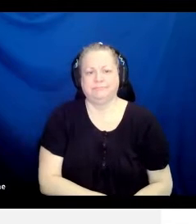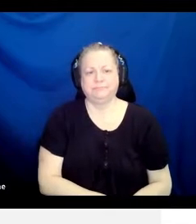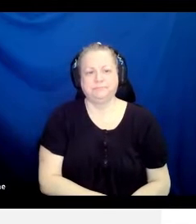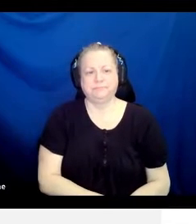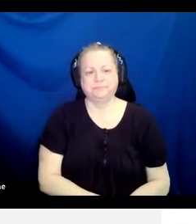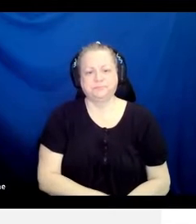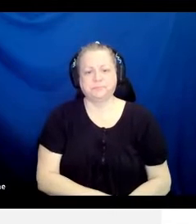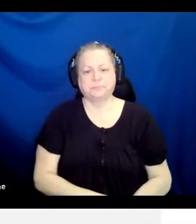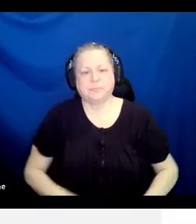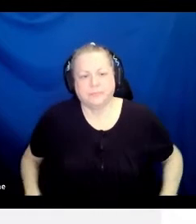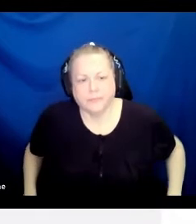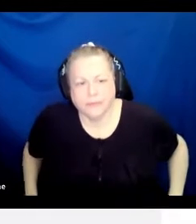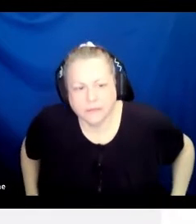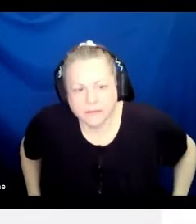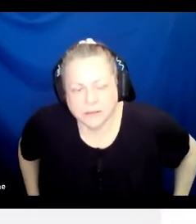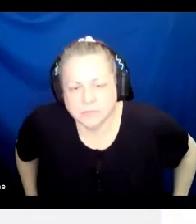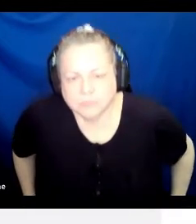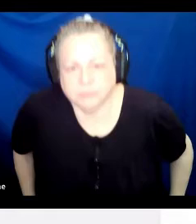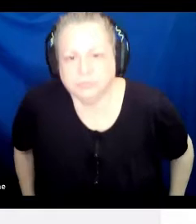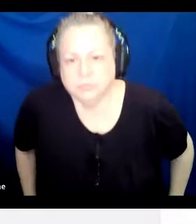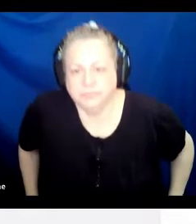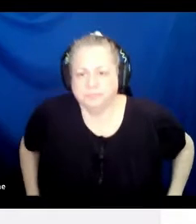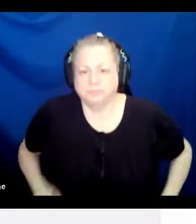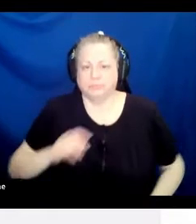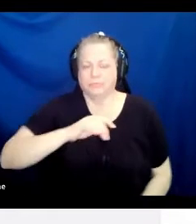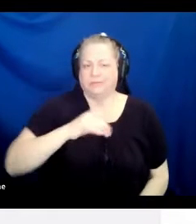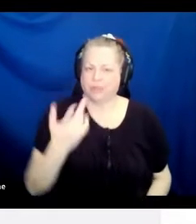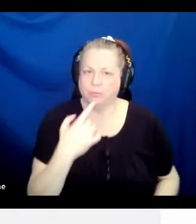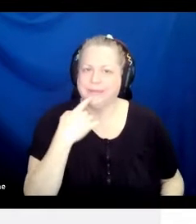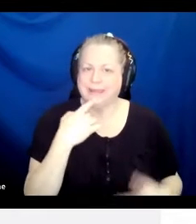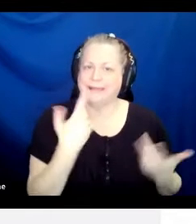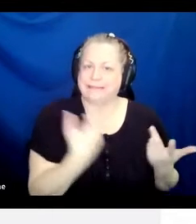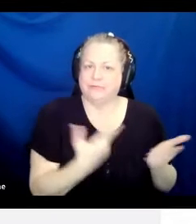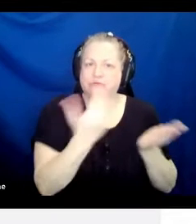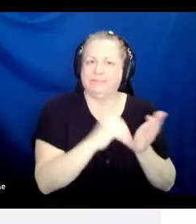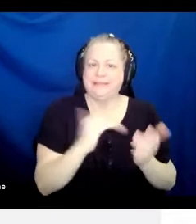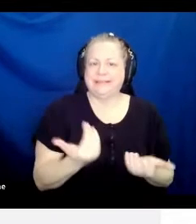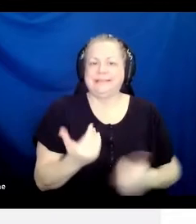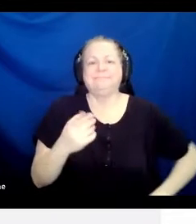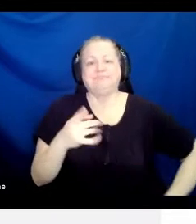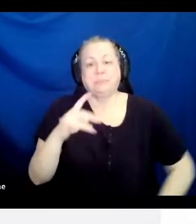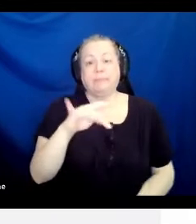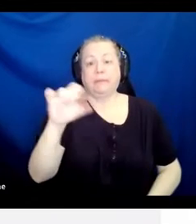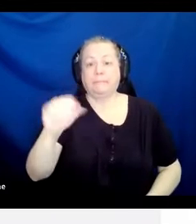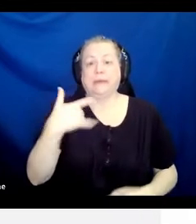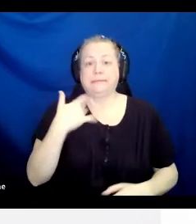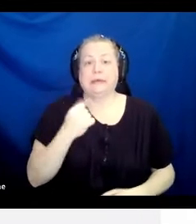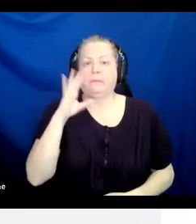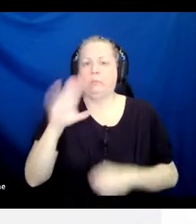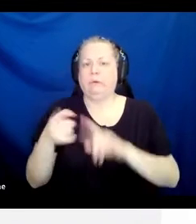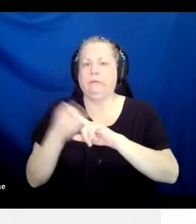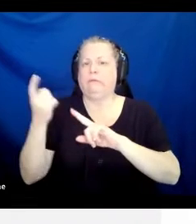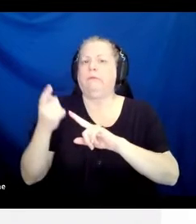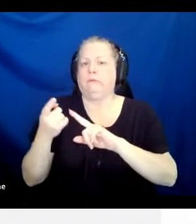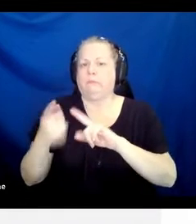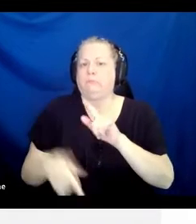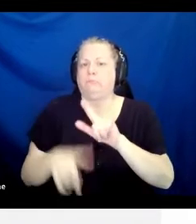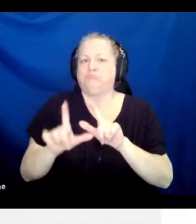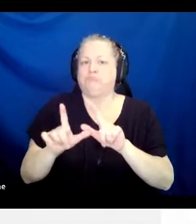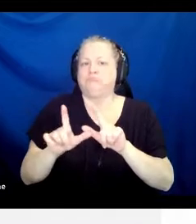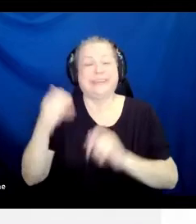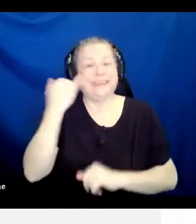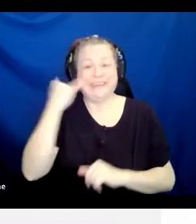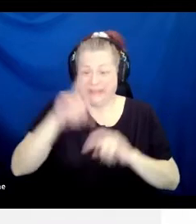times, whenever possible, MassHealth will automatically process a member's renewal. But if MassHealth